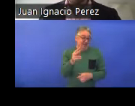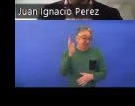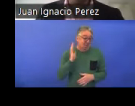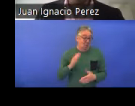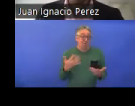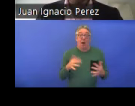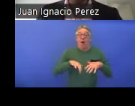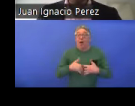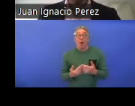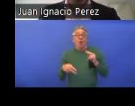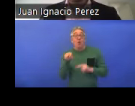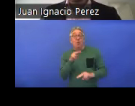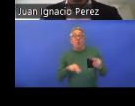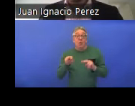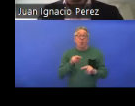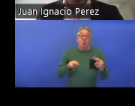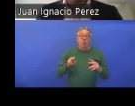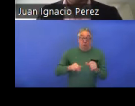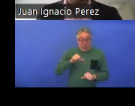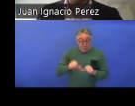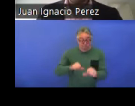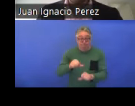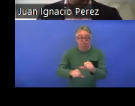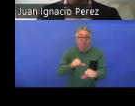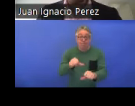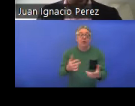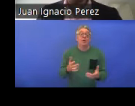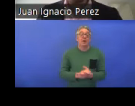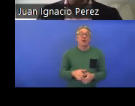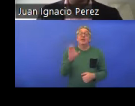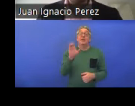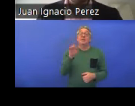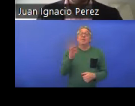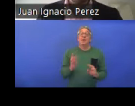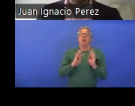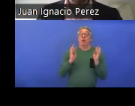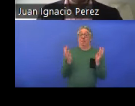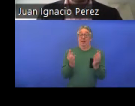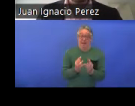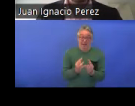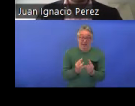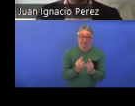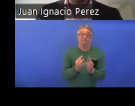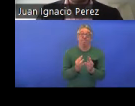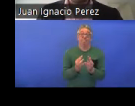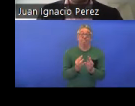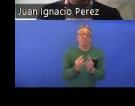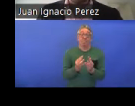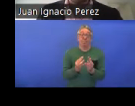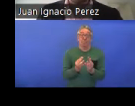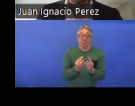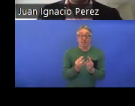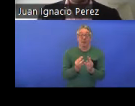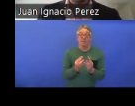cycle, in which the CAPD committee, based on an exchange of questions